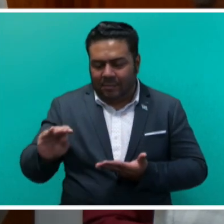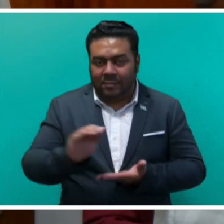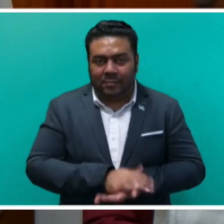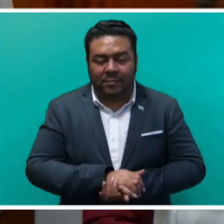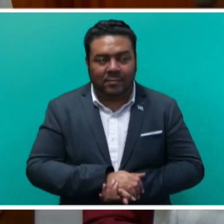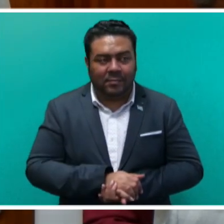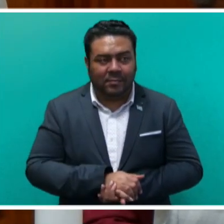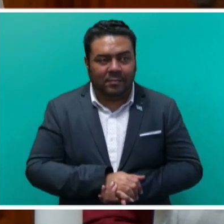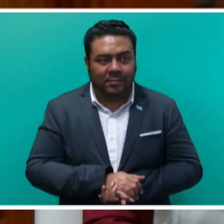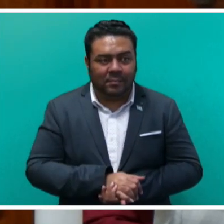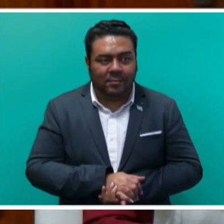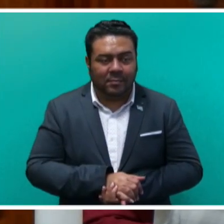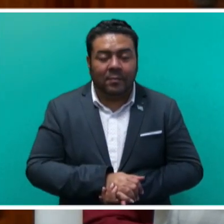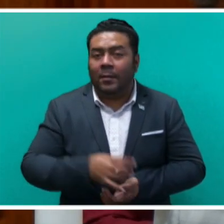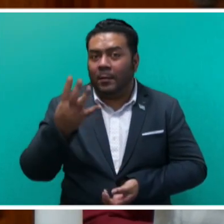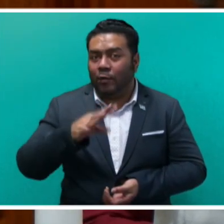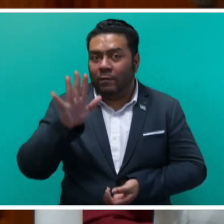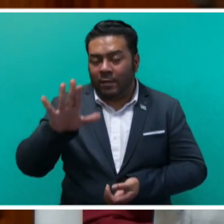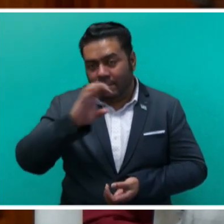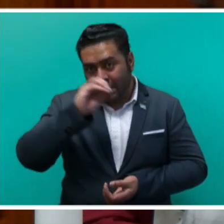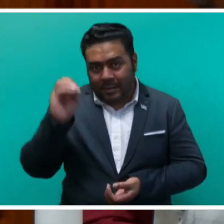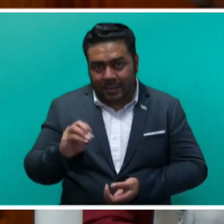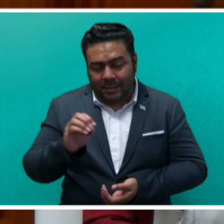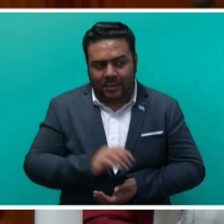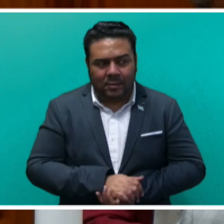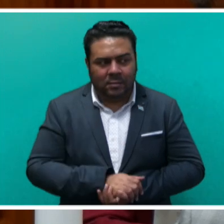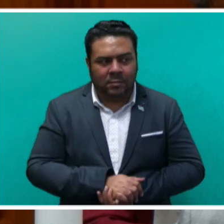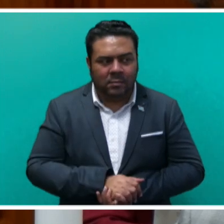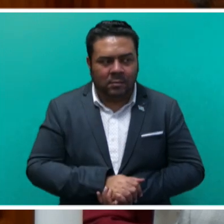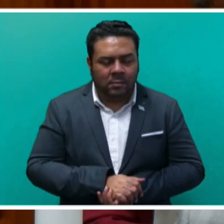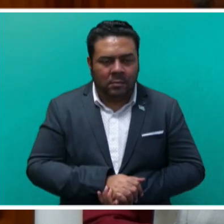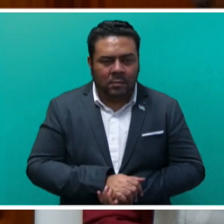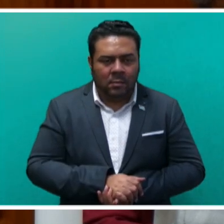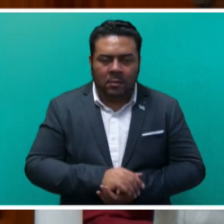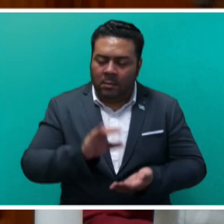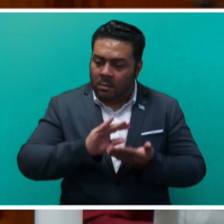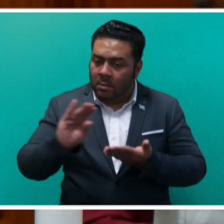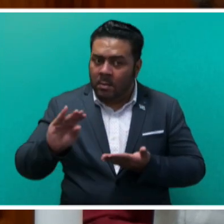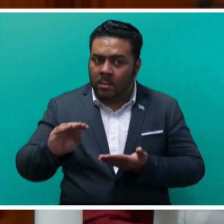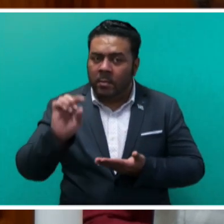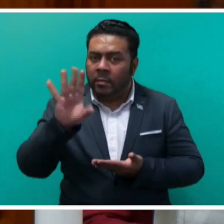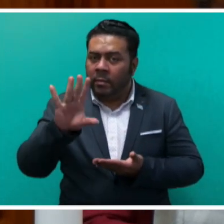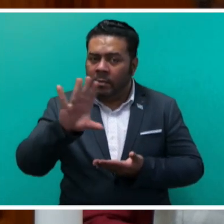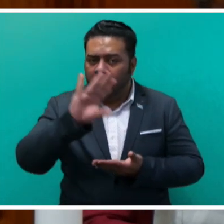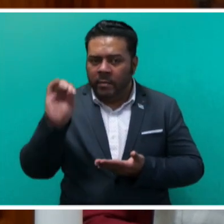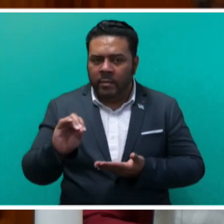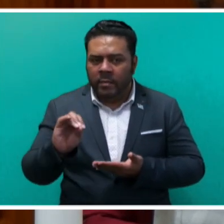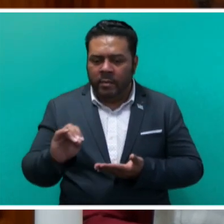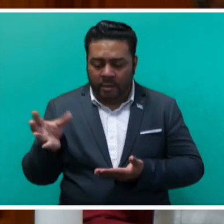allows for a loan of 45%, a grant of 45%, and the 10% contribution from